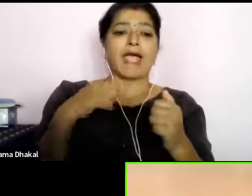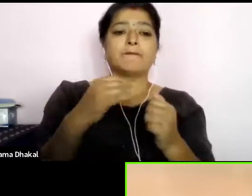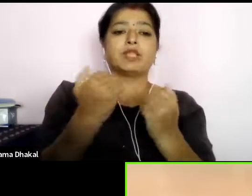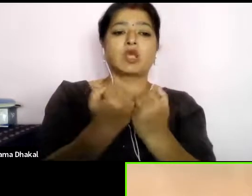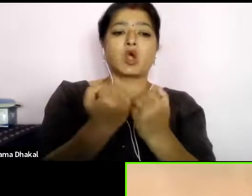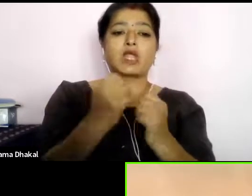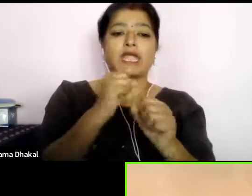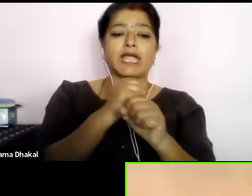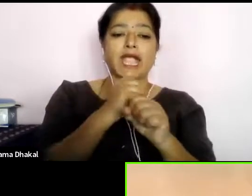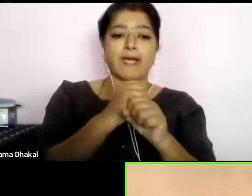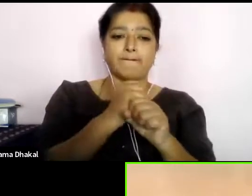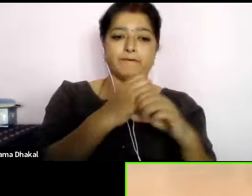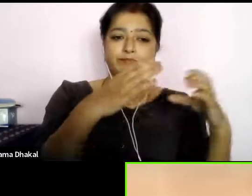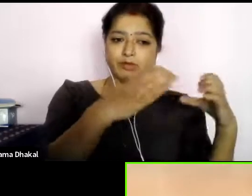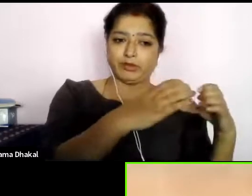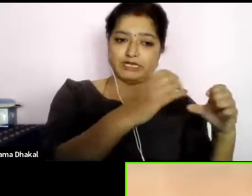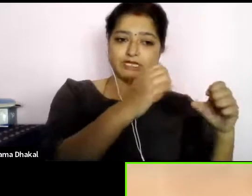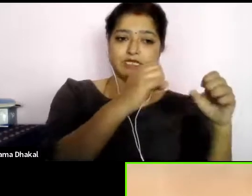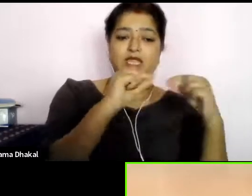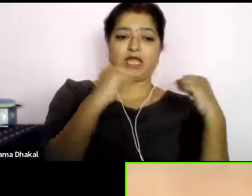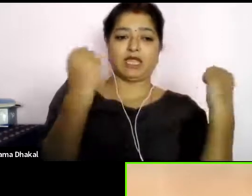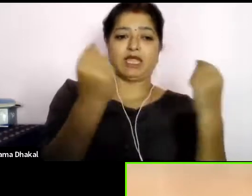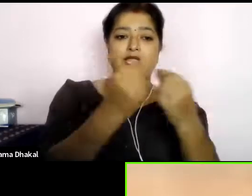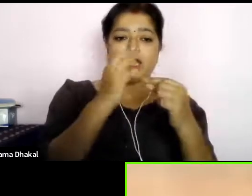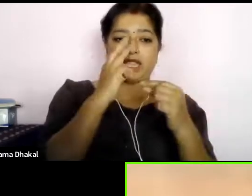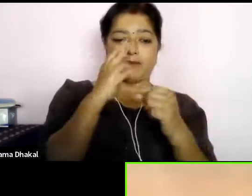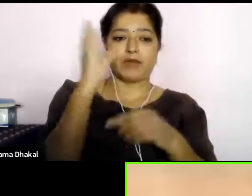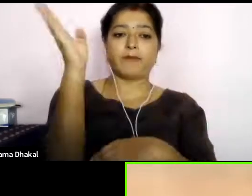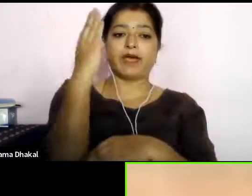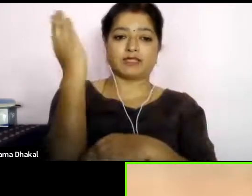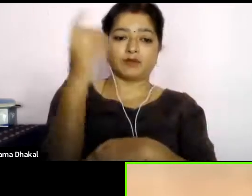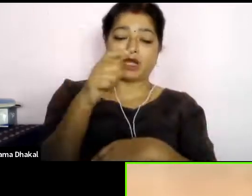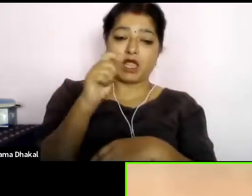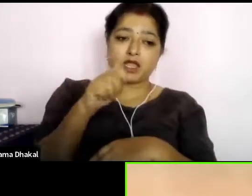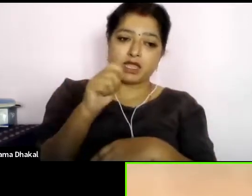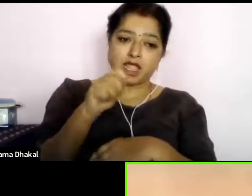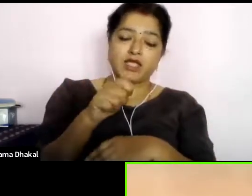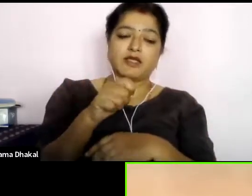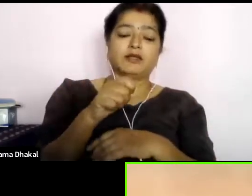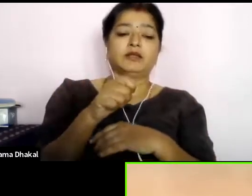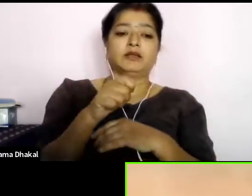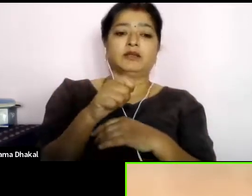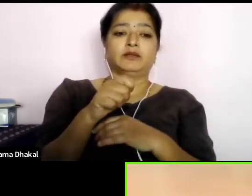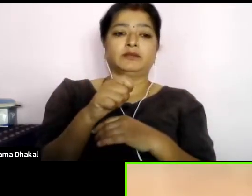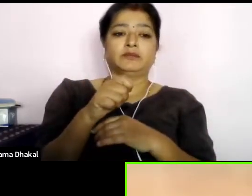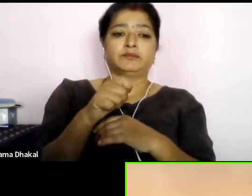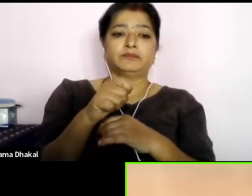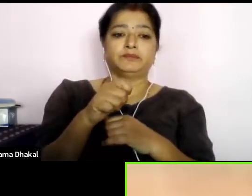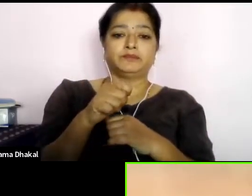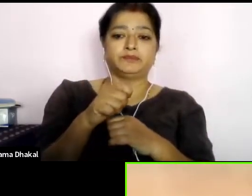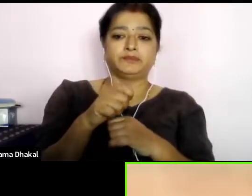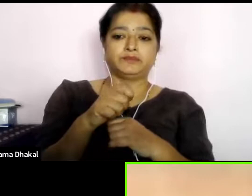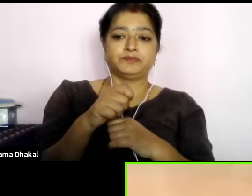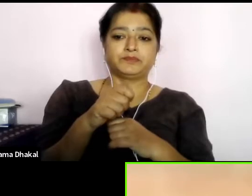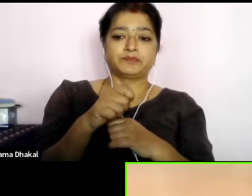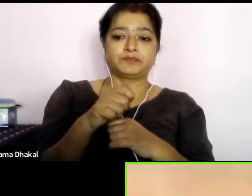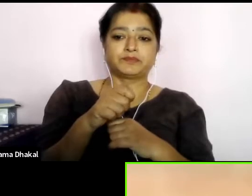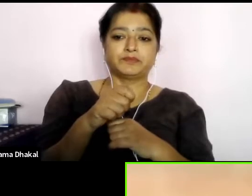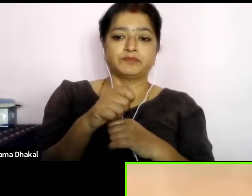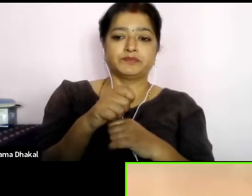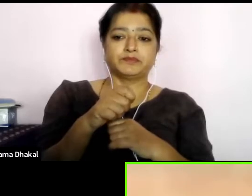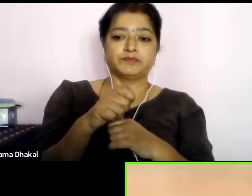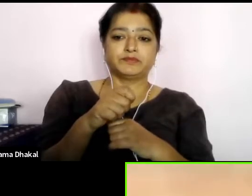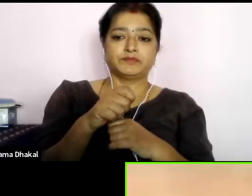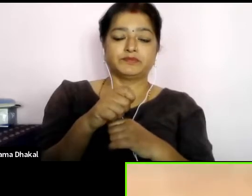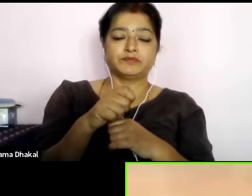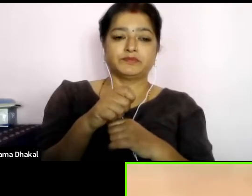on. So to tell about the COVID pandemic situation and the vulnerable situation that